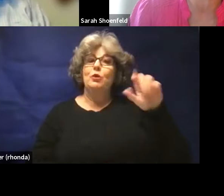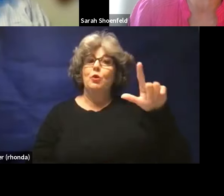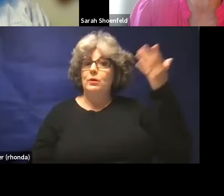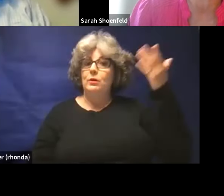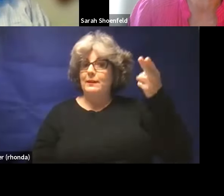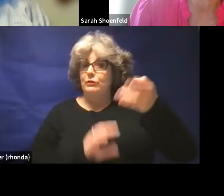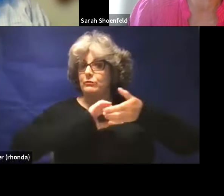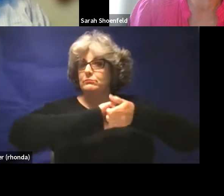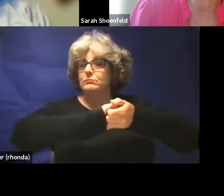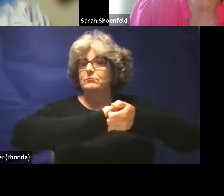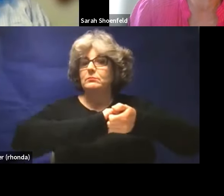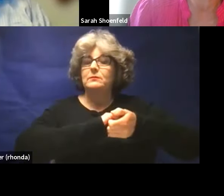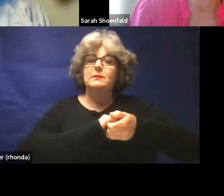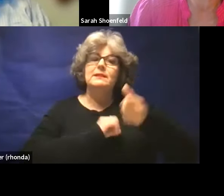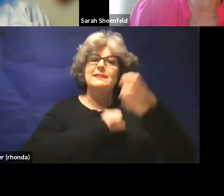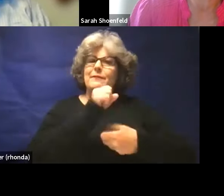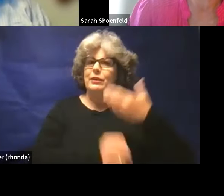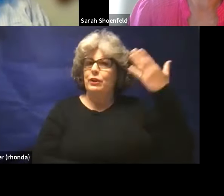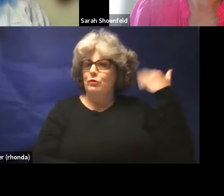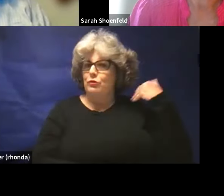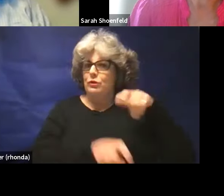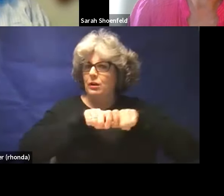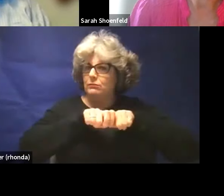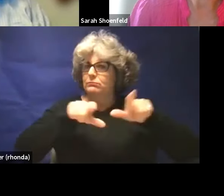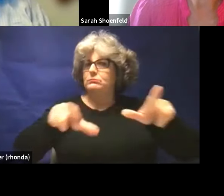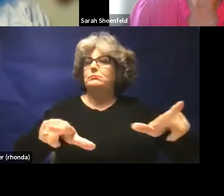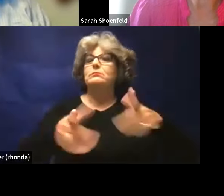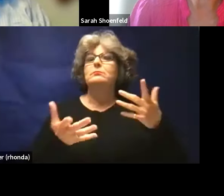Collaborative launched several years ago